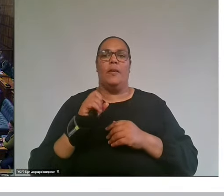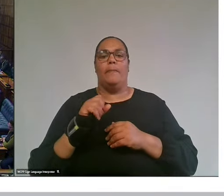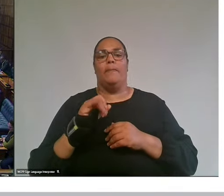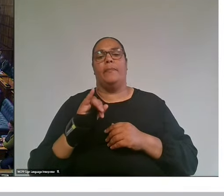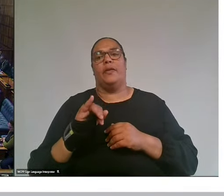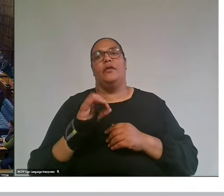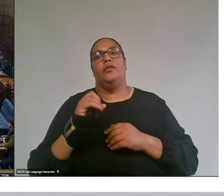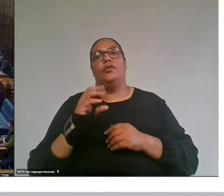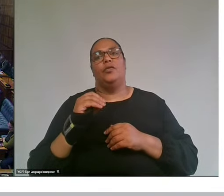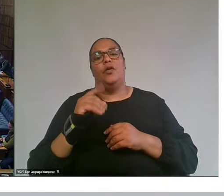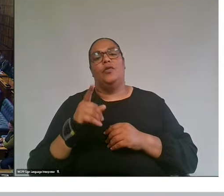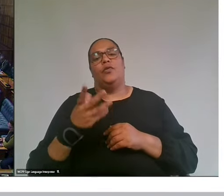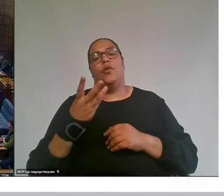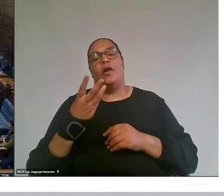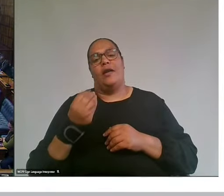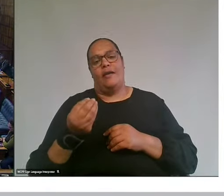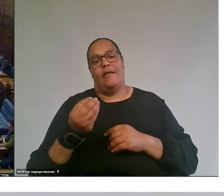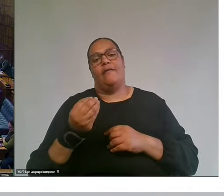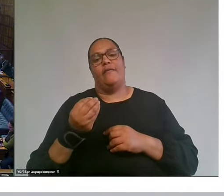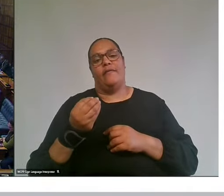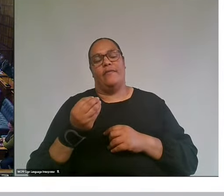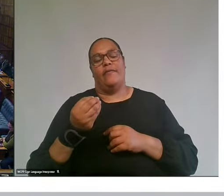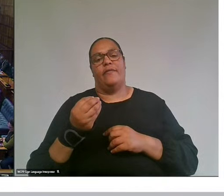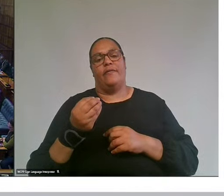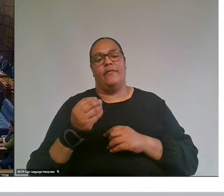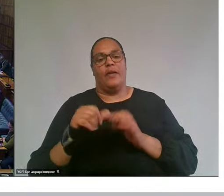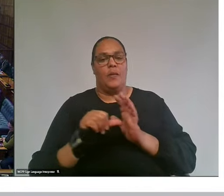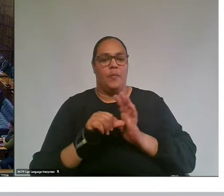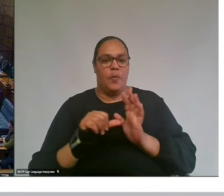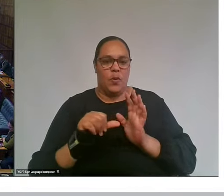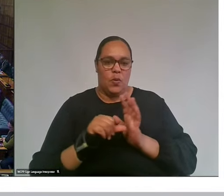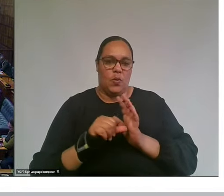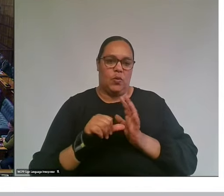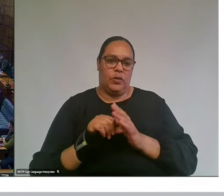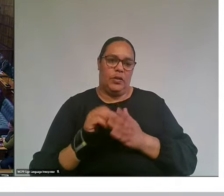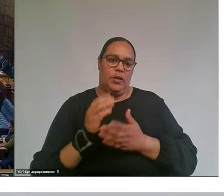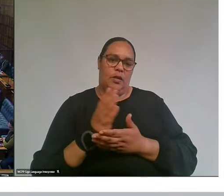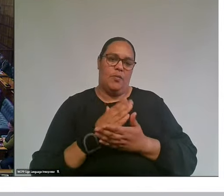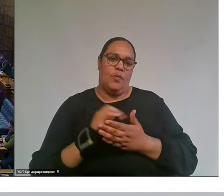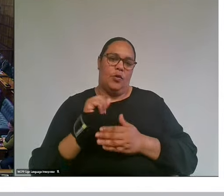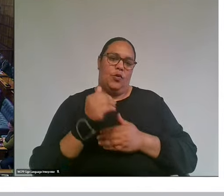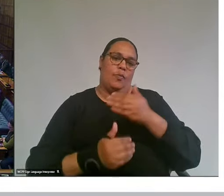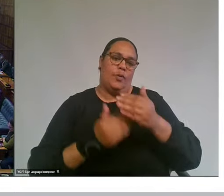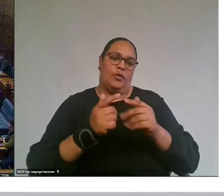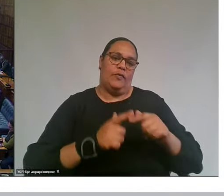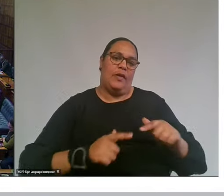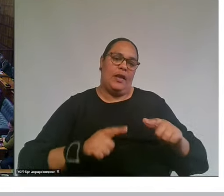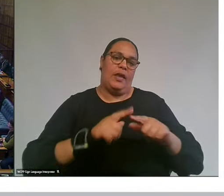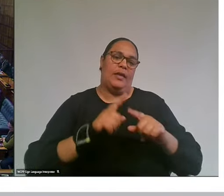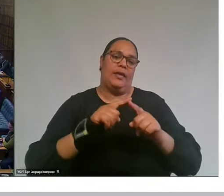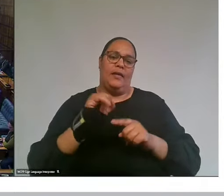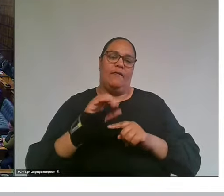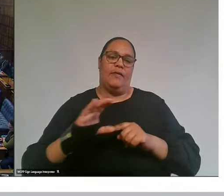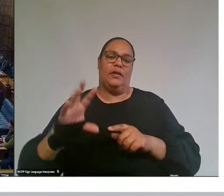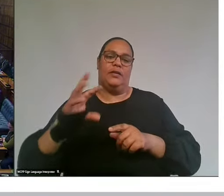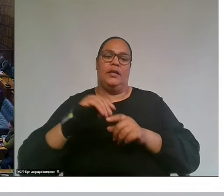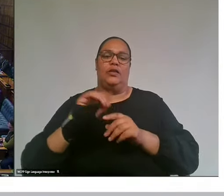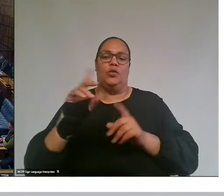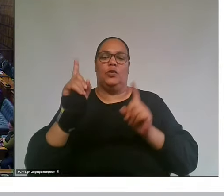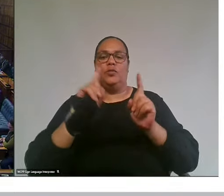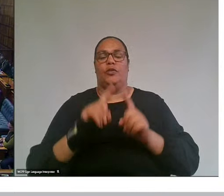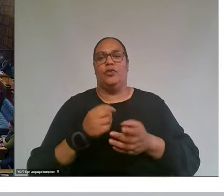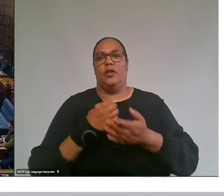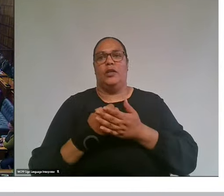um there is a an important part of the process of Landing an investor into a special